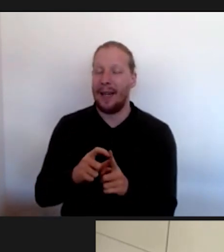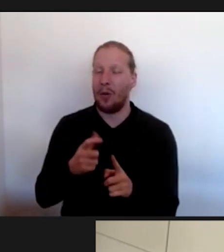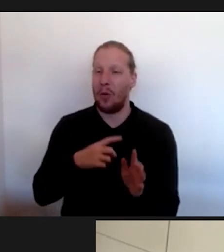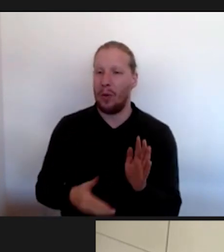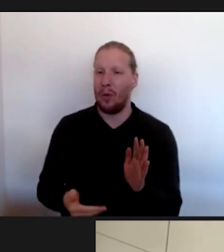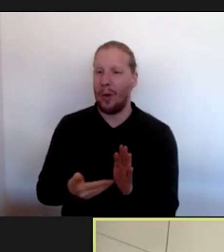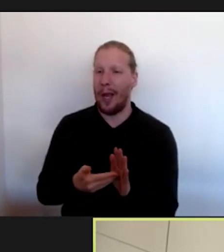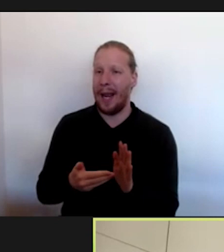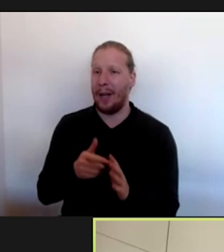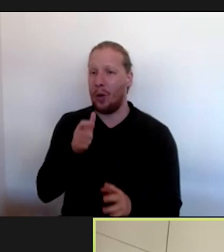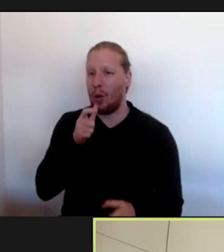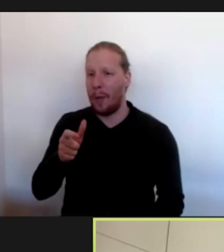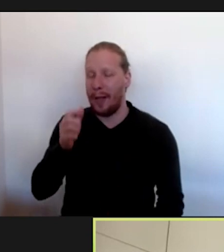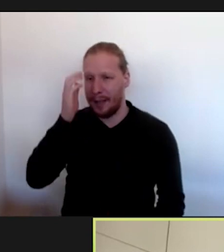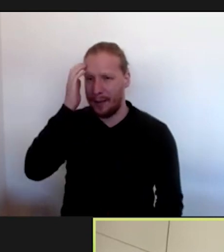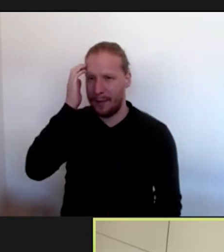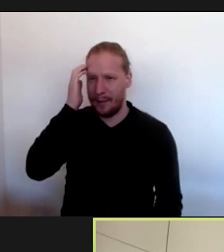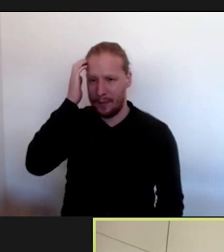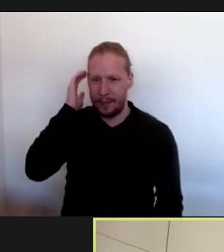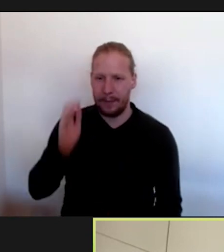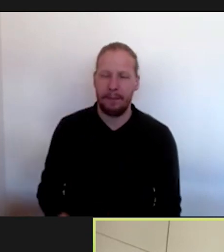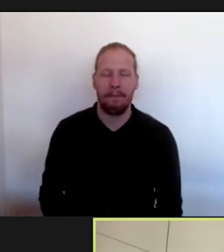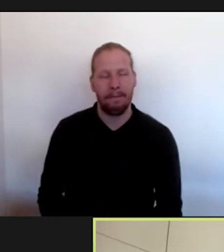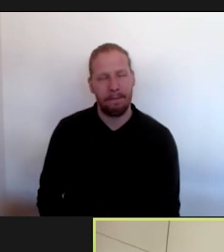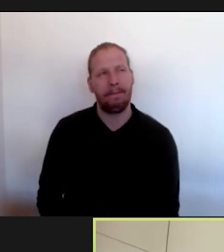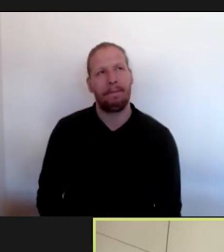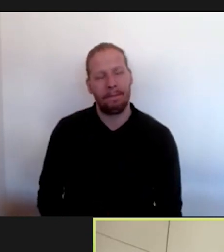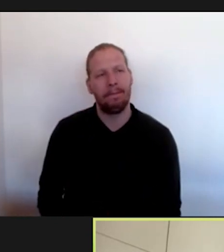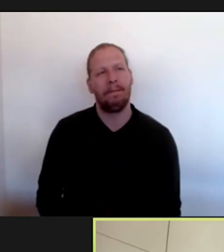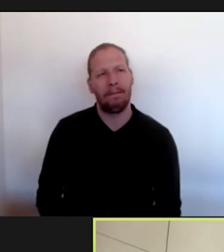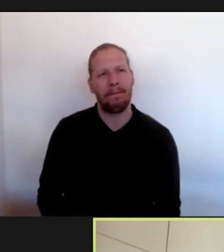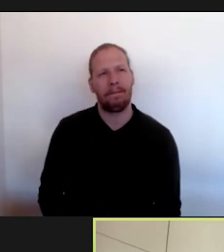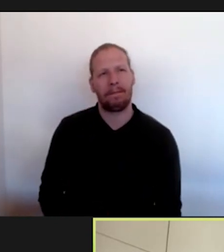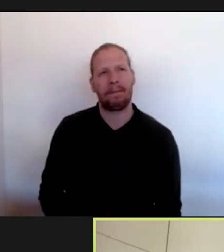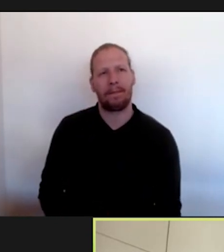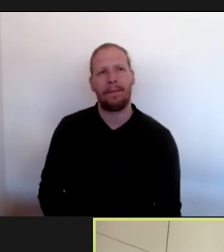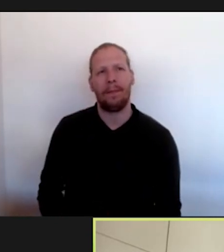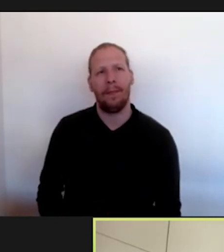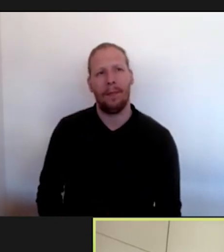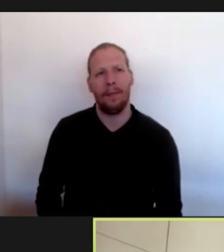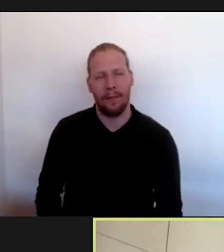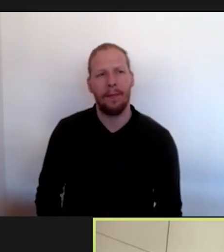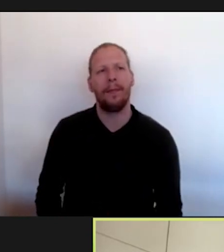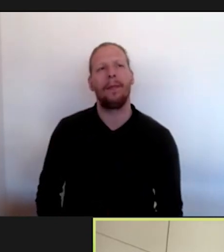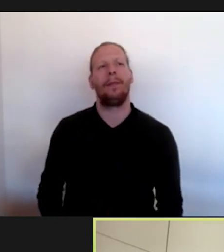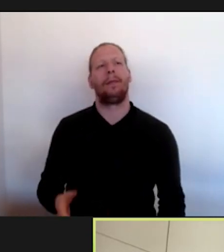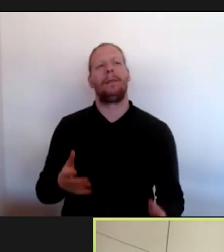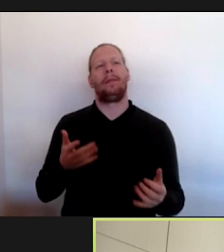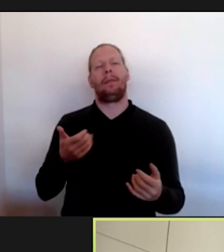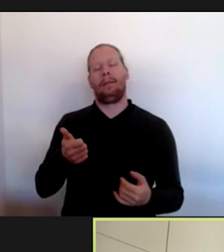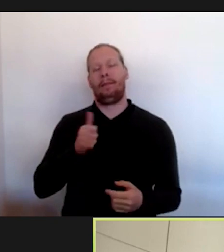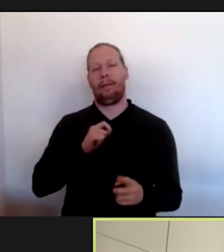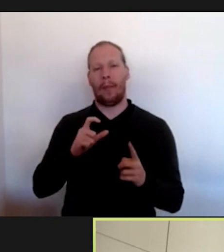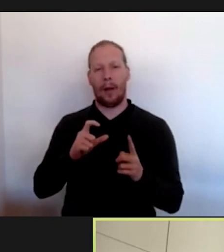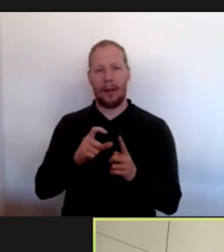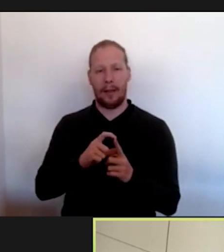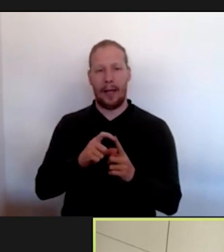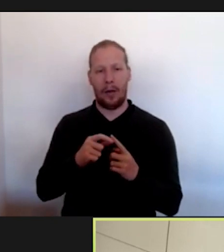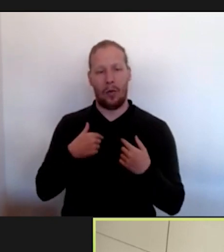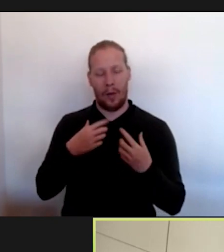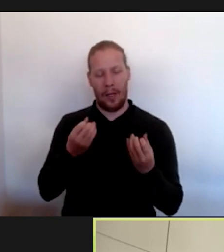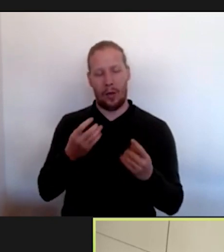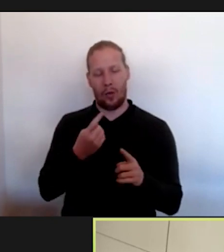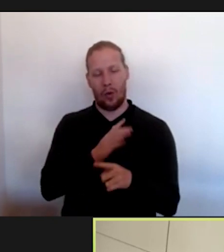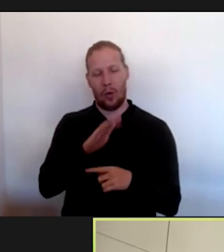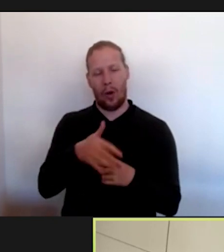comments? Just final thoughts. A lot that we talk was about engagement, and I feel that some researchers